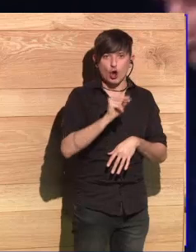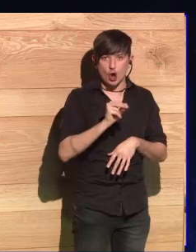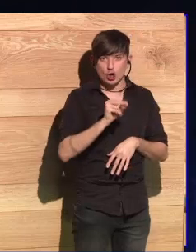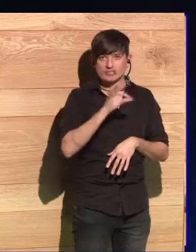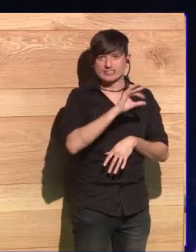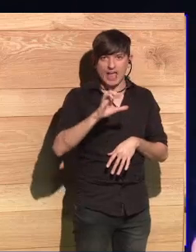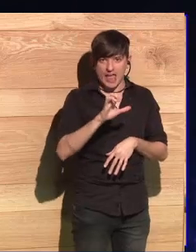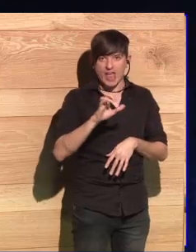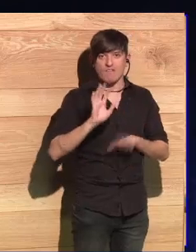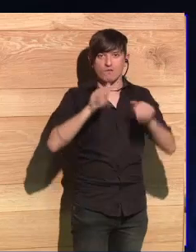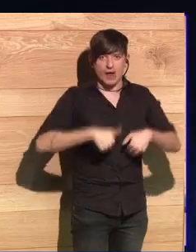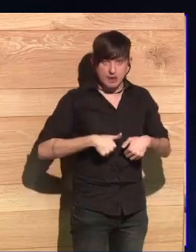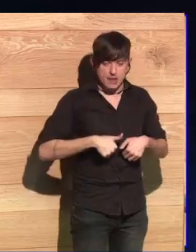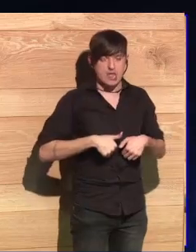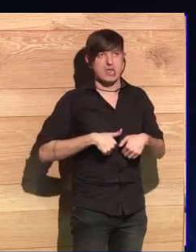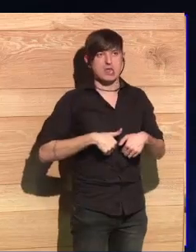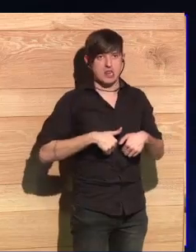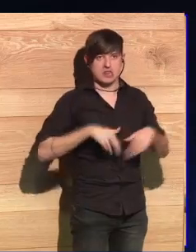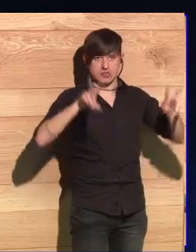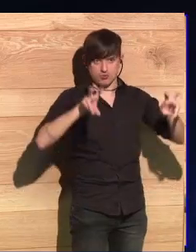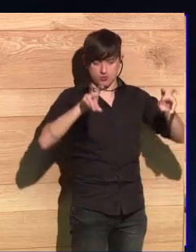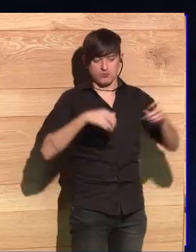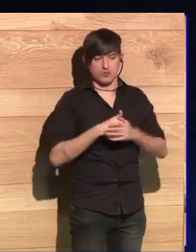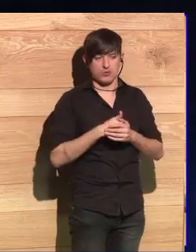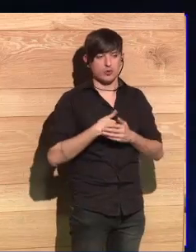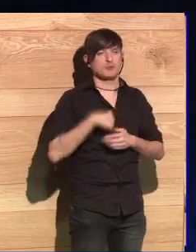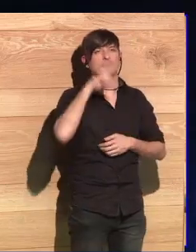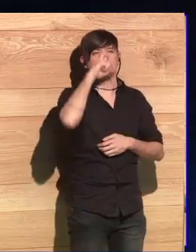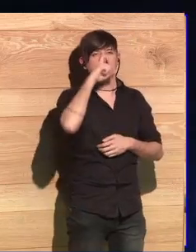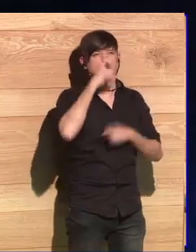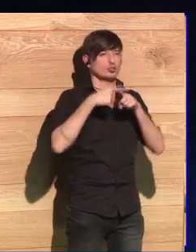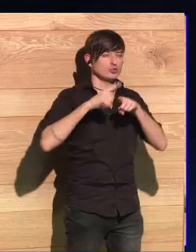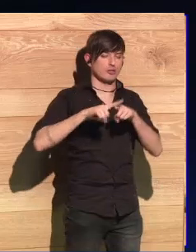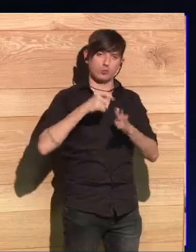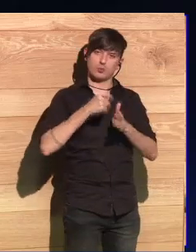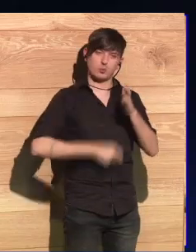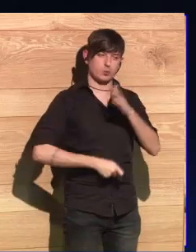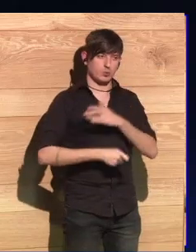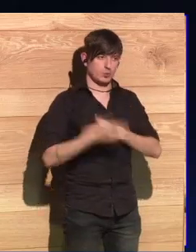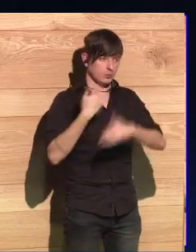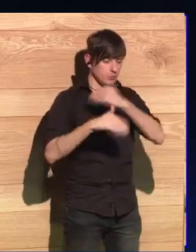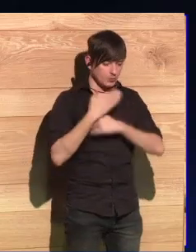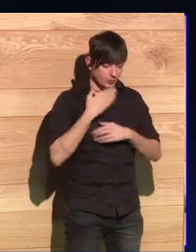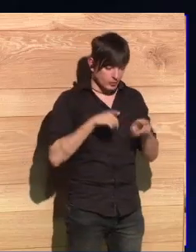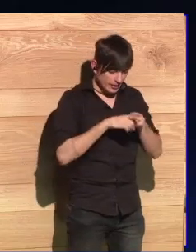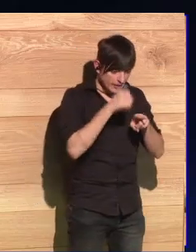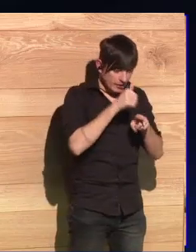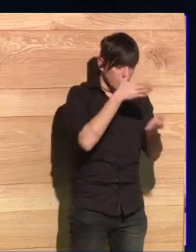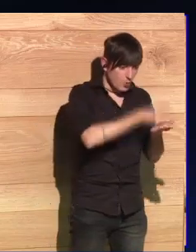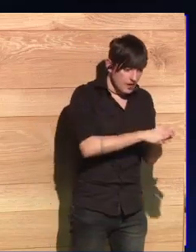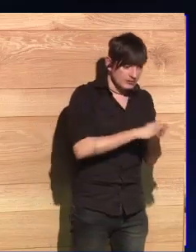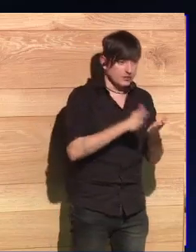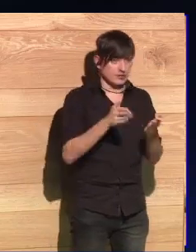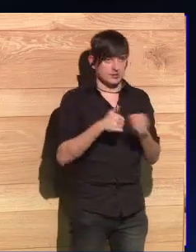I had to talk about that in the one book I wrote, and I had to remember certain things that were very painful